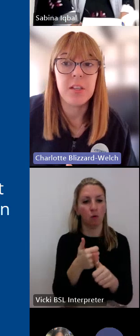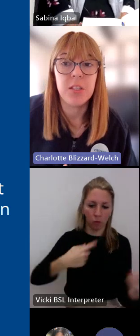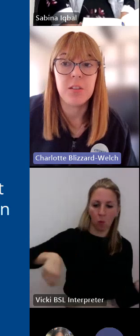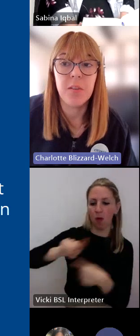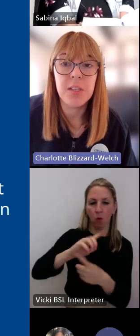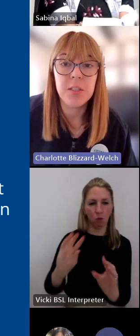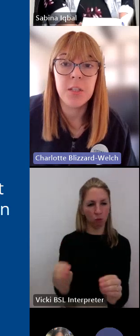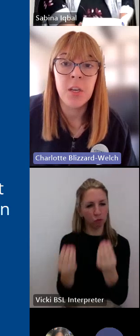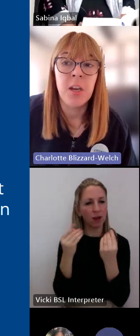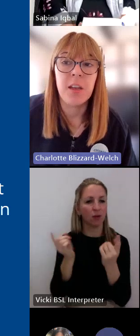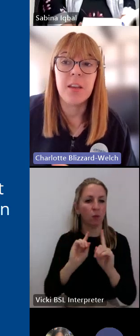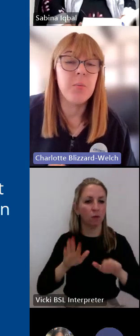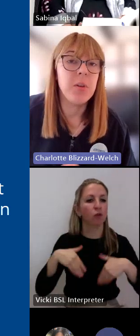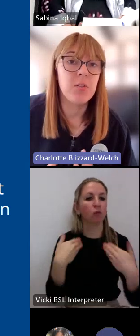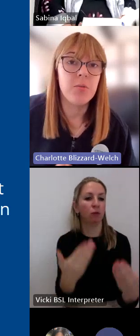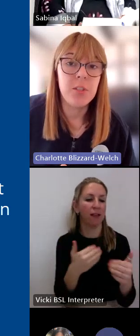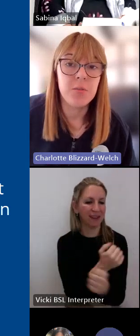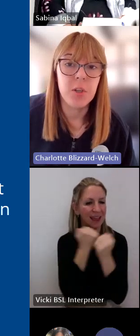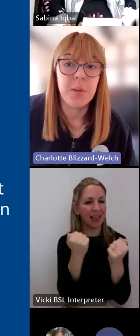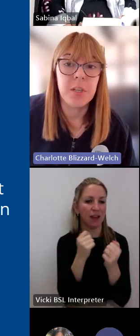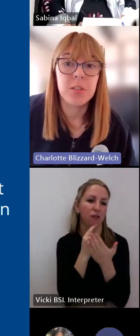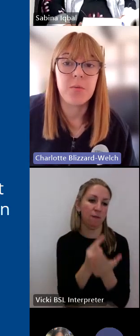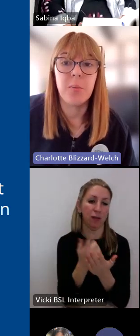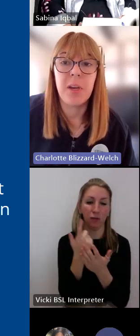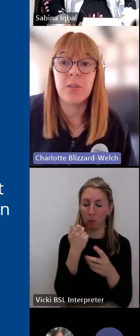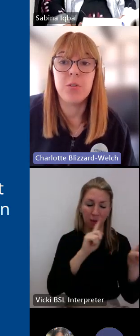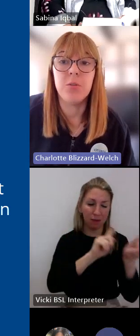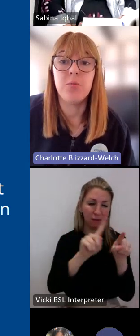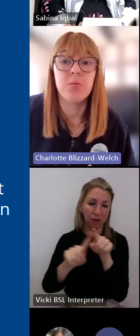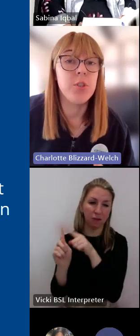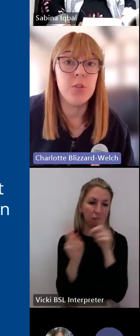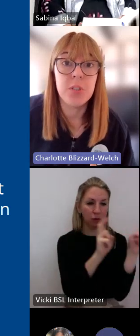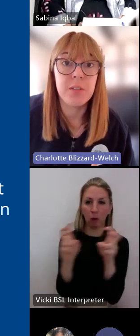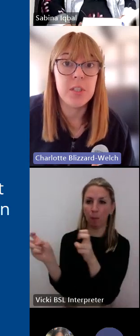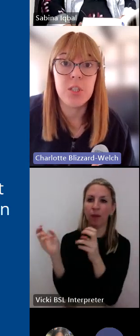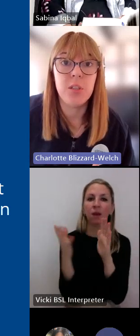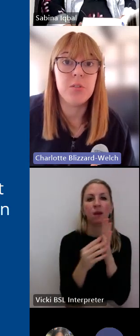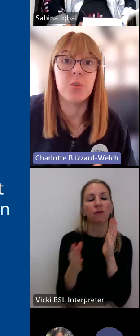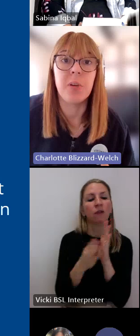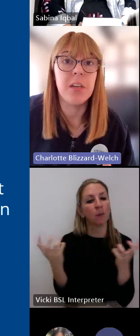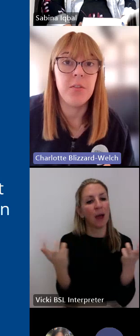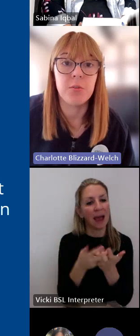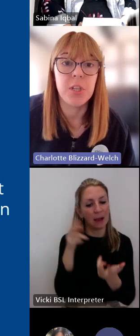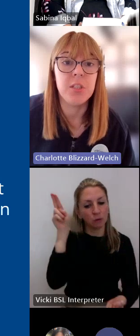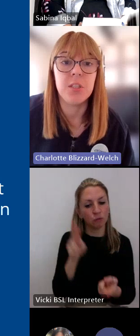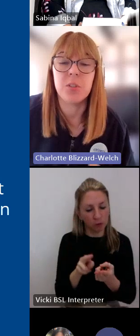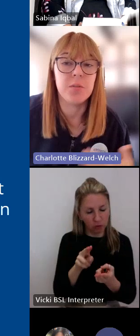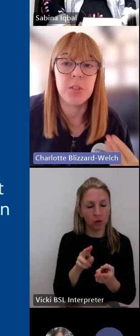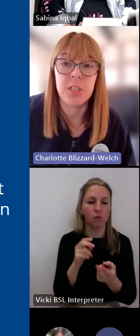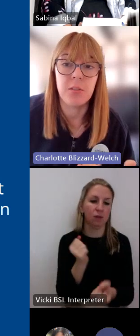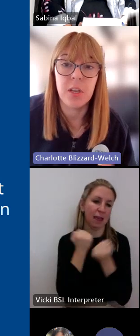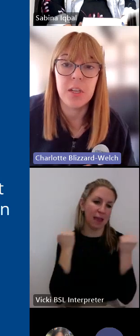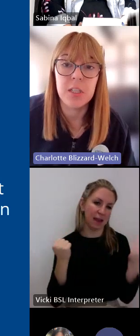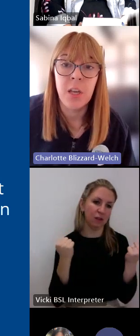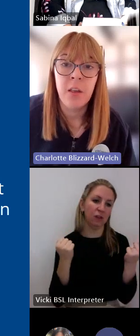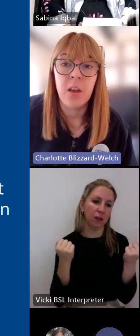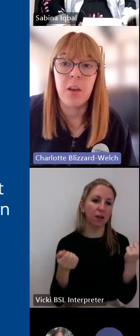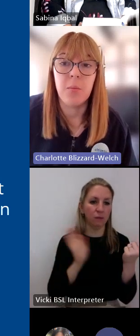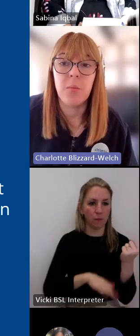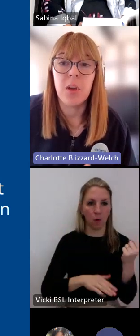give energy advice, and that could be on a range of topics, from how to reduce their energy use through behavioural changes, which I've just